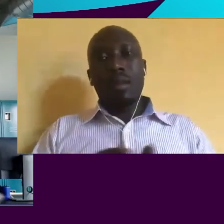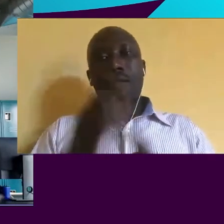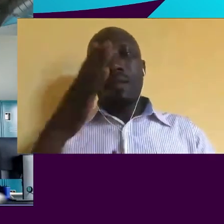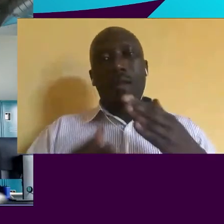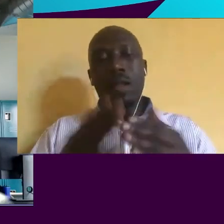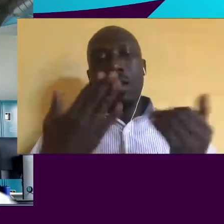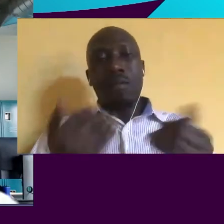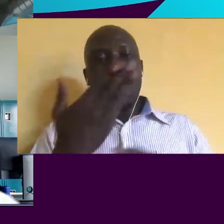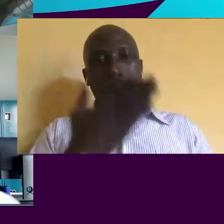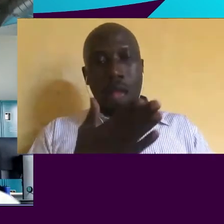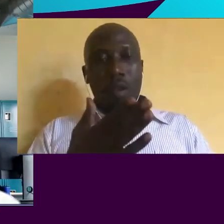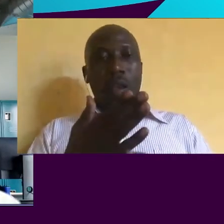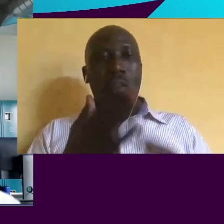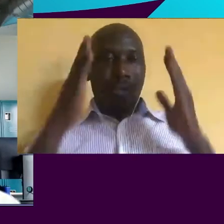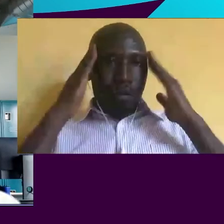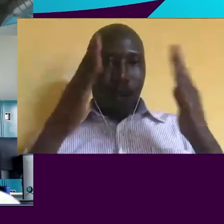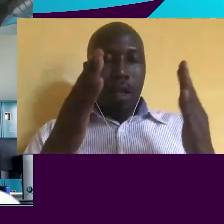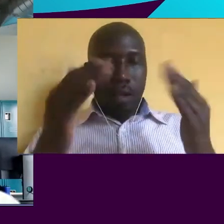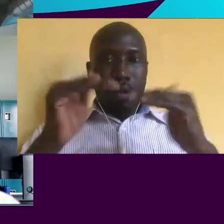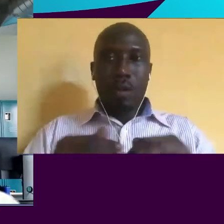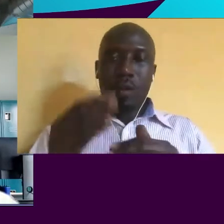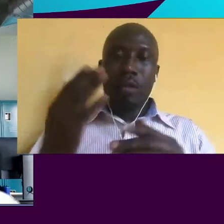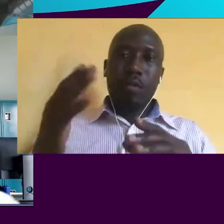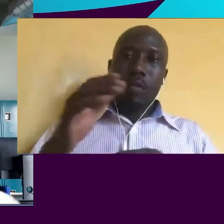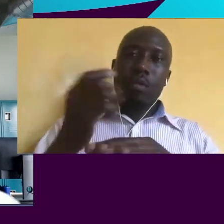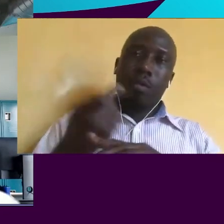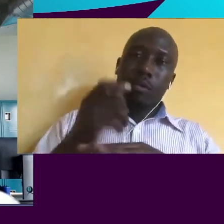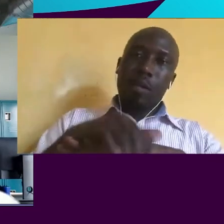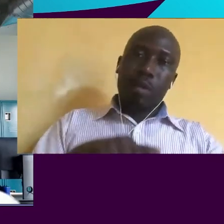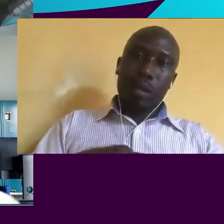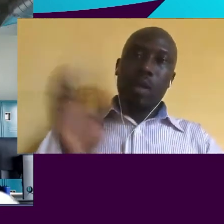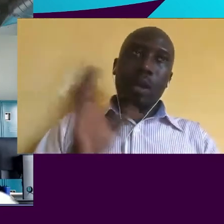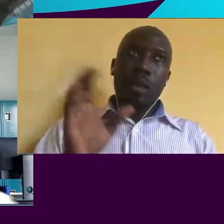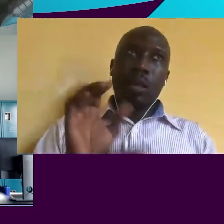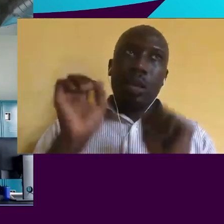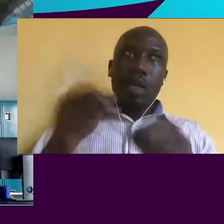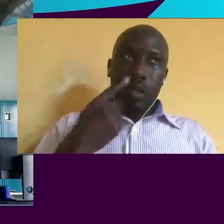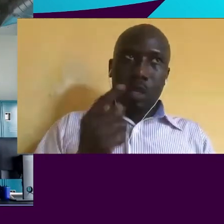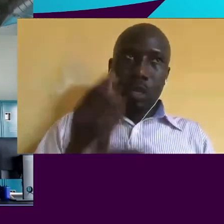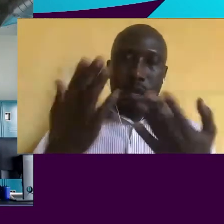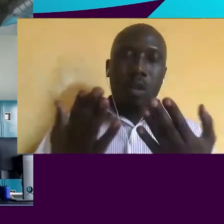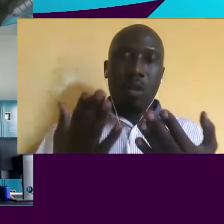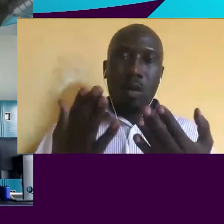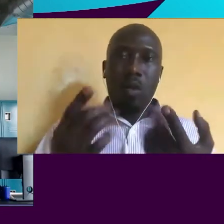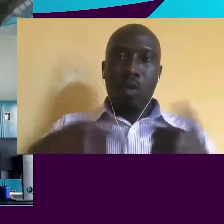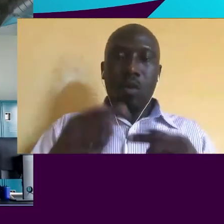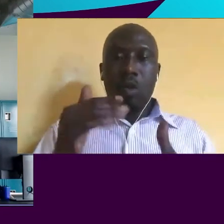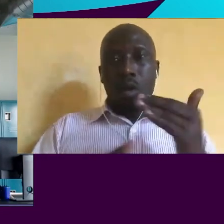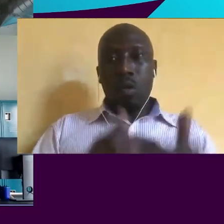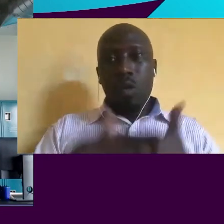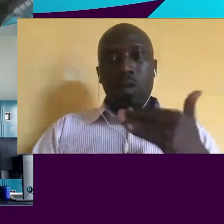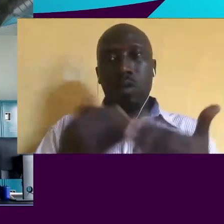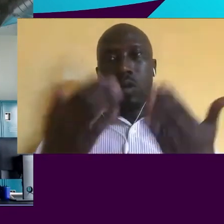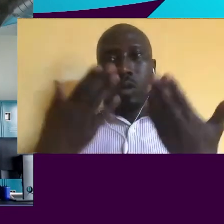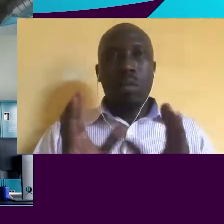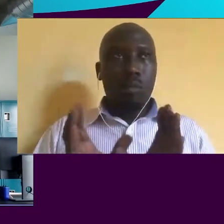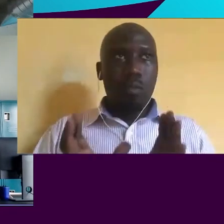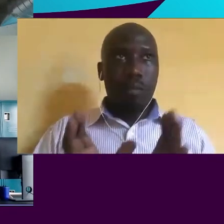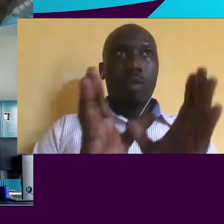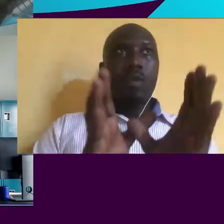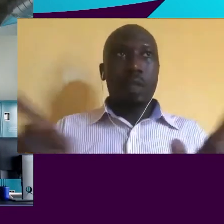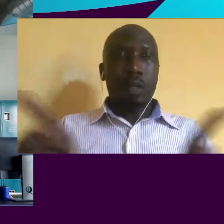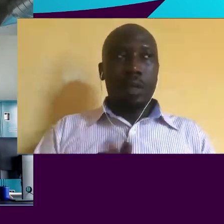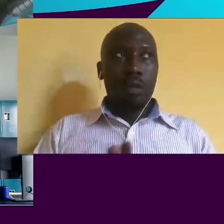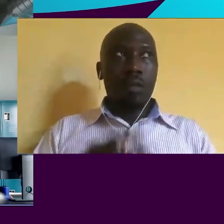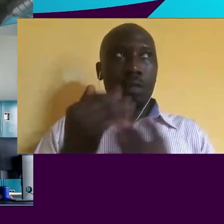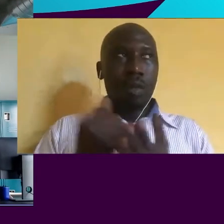attention. From the British Council, I can say that we'll continue pushing this because we realize